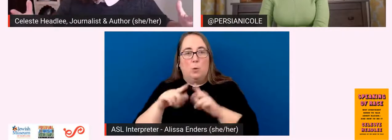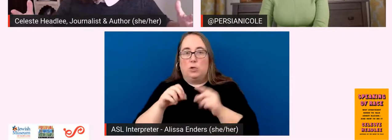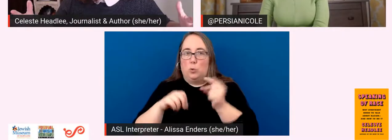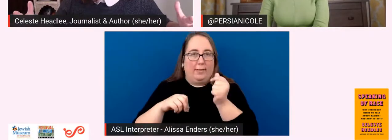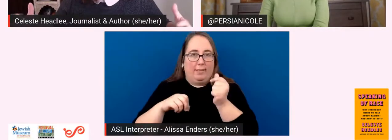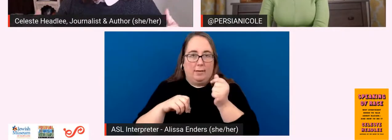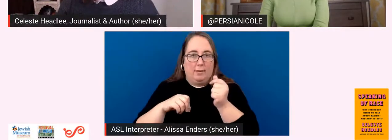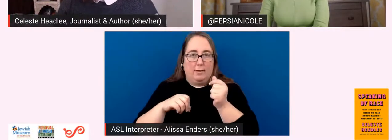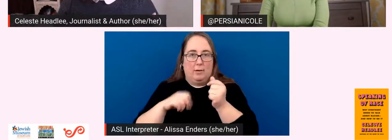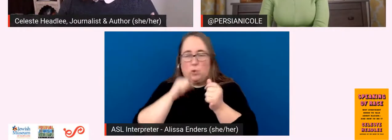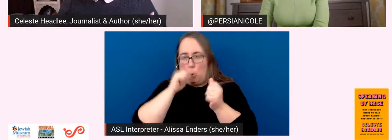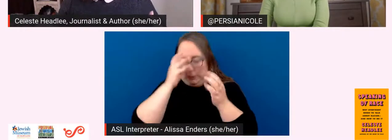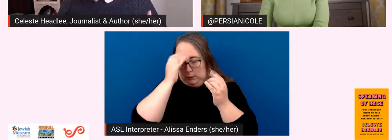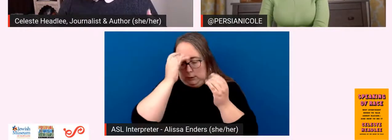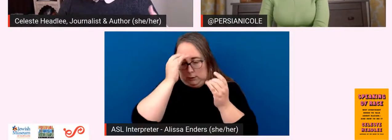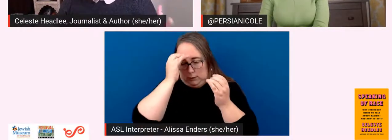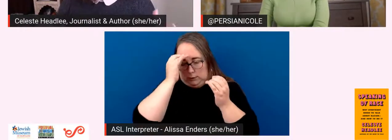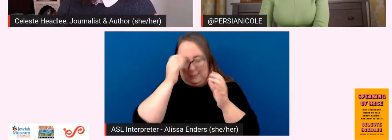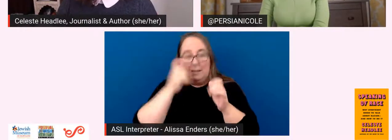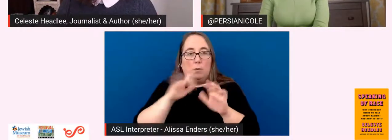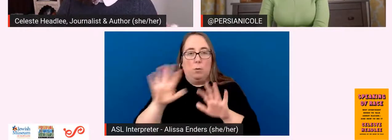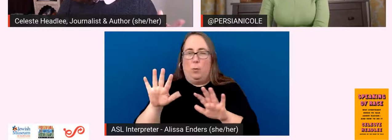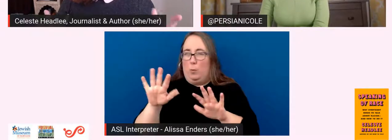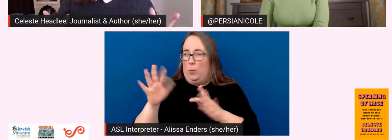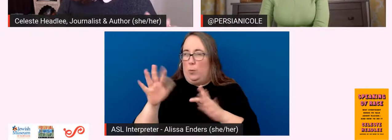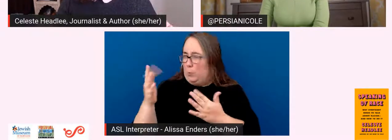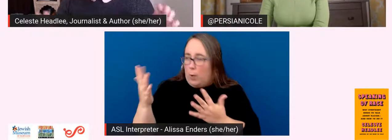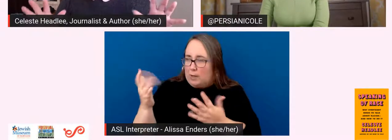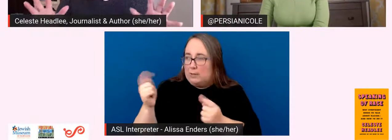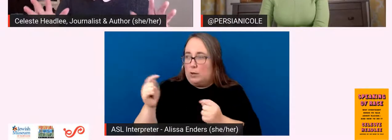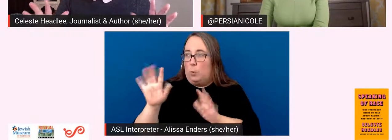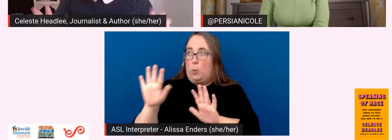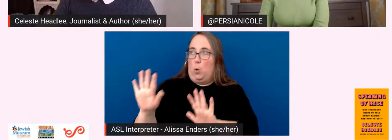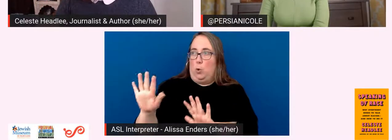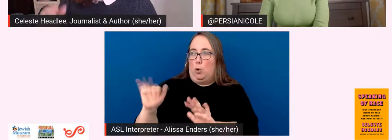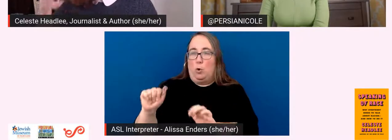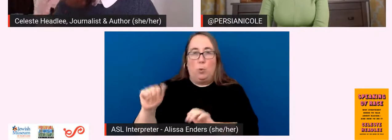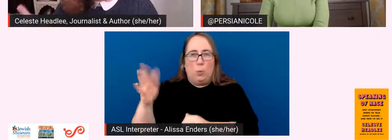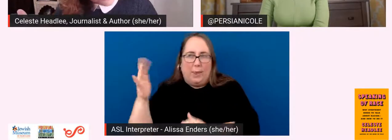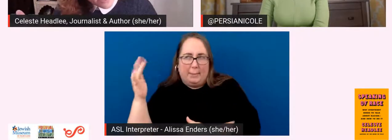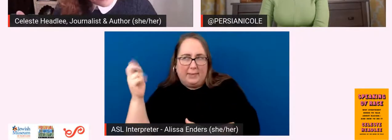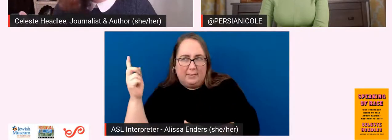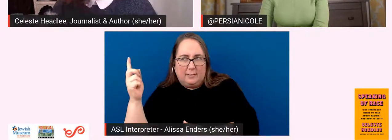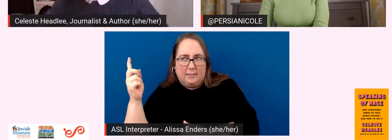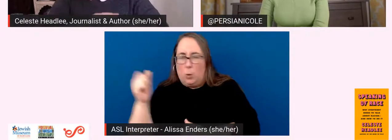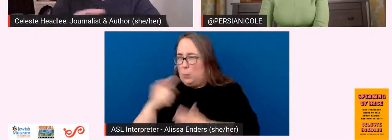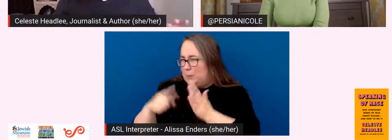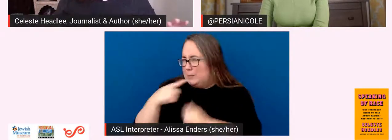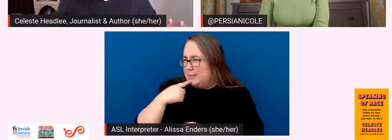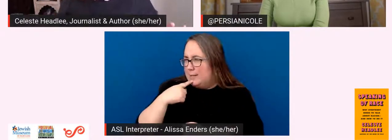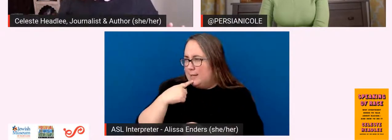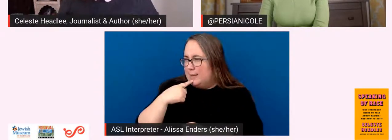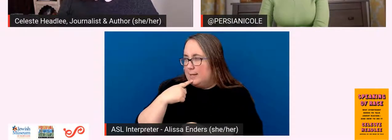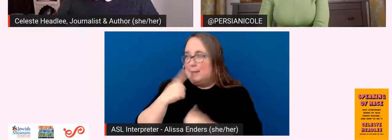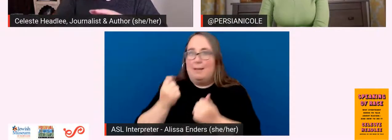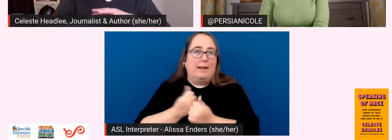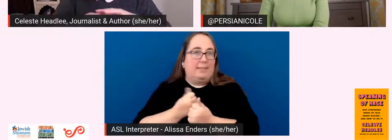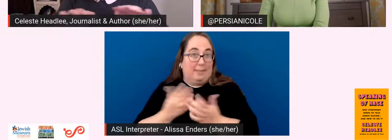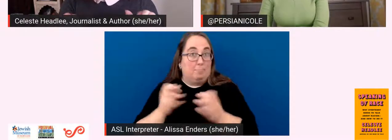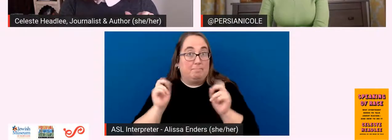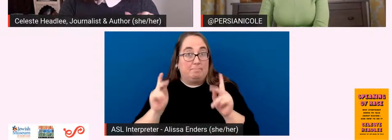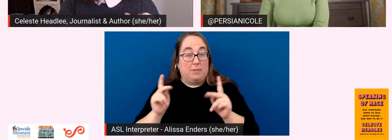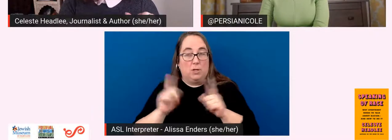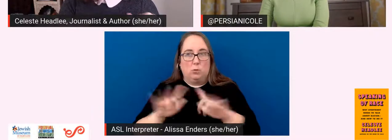want you to stop and think about it. I want you to say something like, wait, what? Or whoa, or hold on, or what did you say? Anything like that to